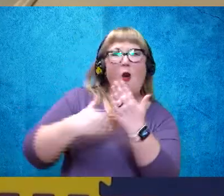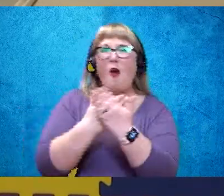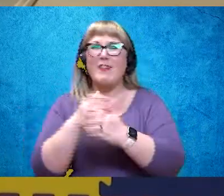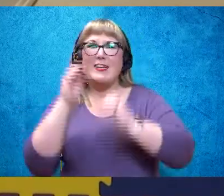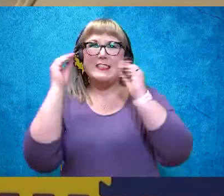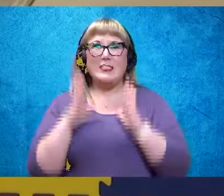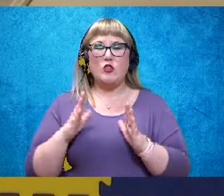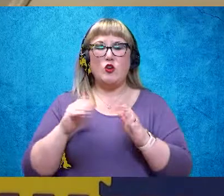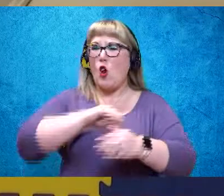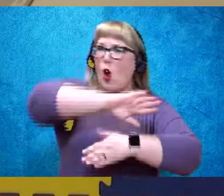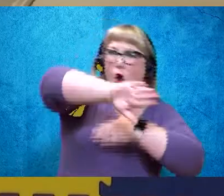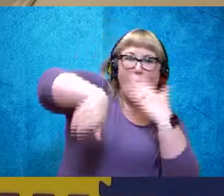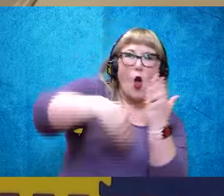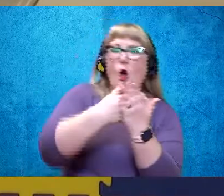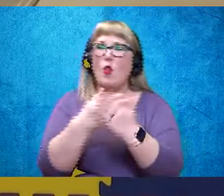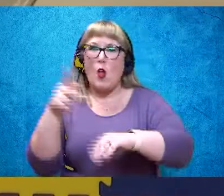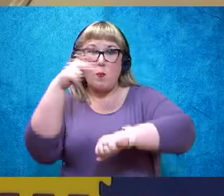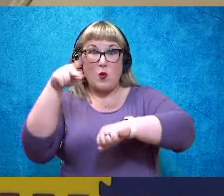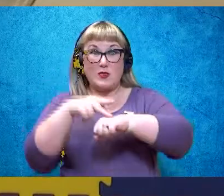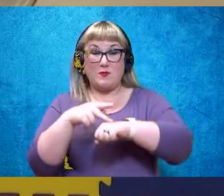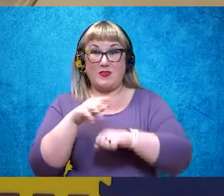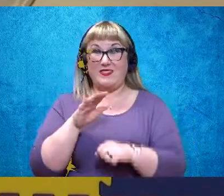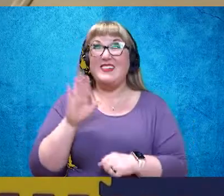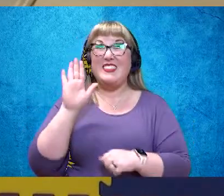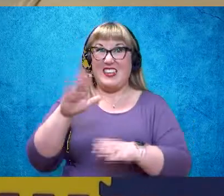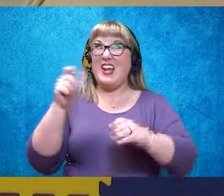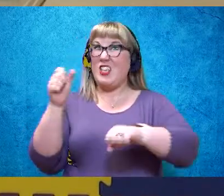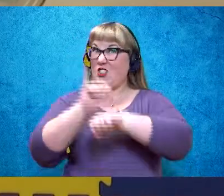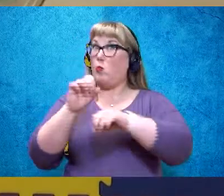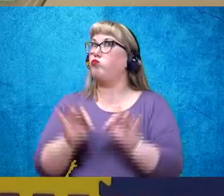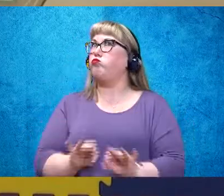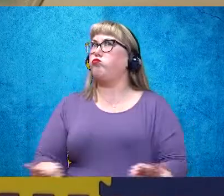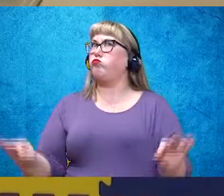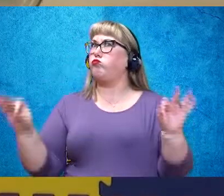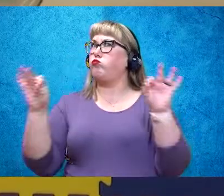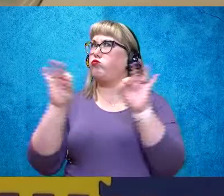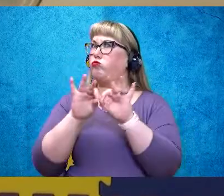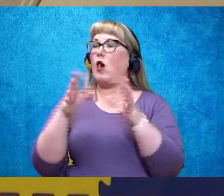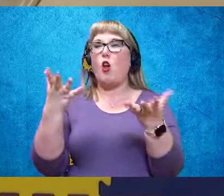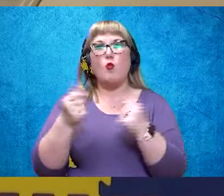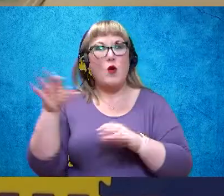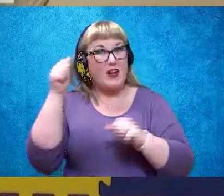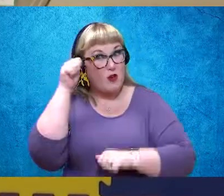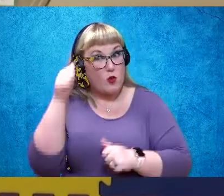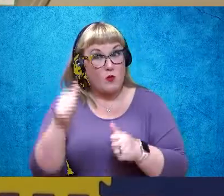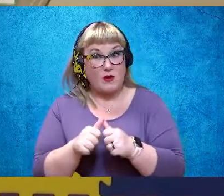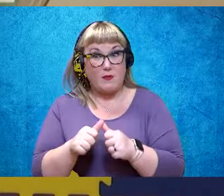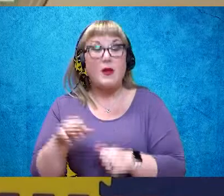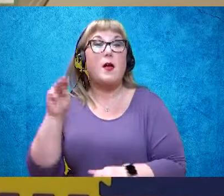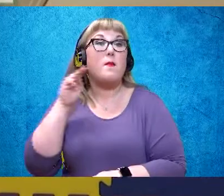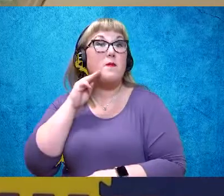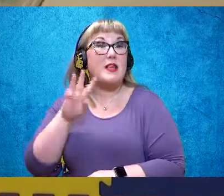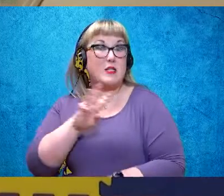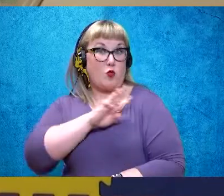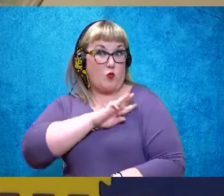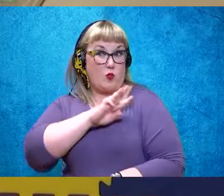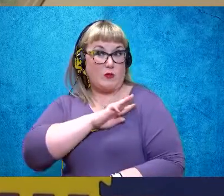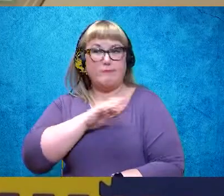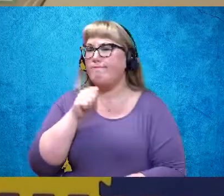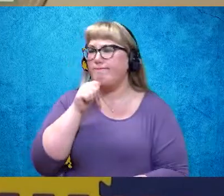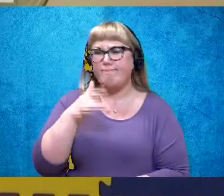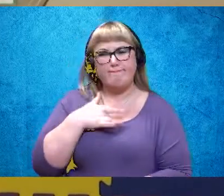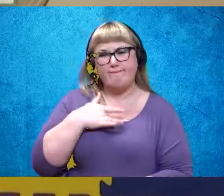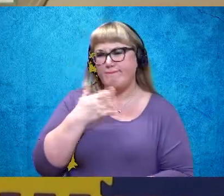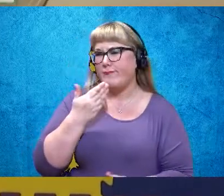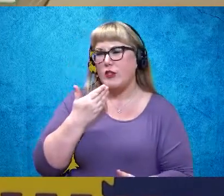job is to keep everyone safe and well, and he has a big job. And we also want to remember this morning Miss Williams. She wasn't feeling well, so